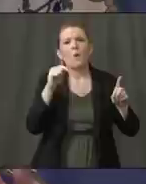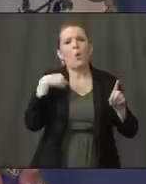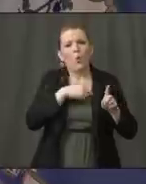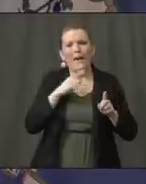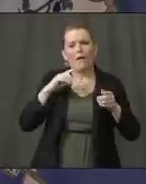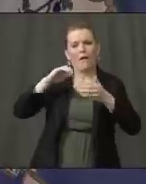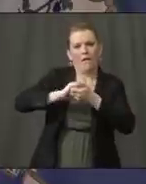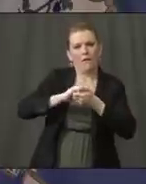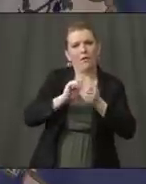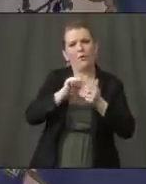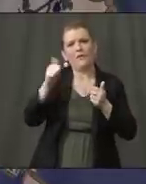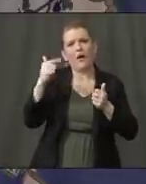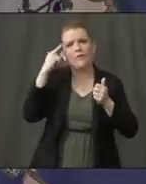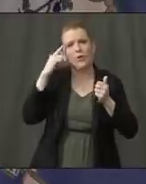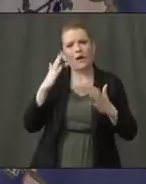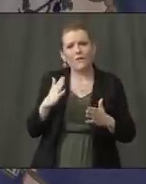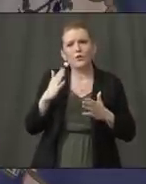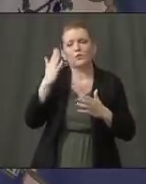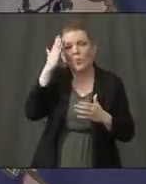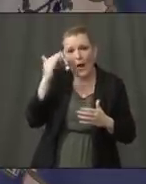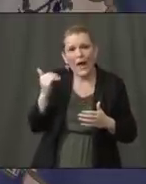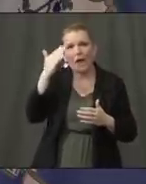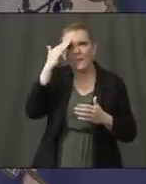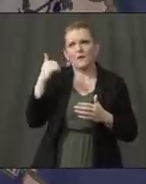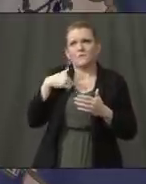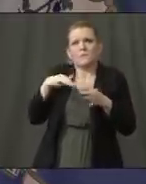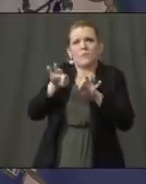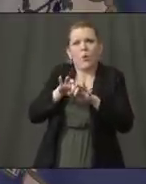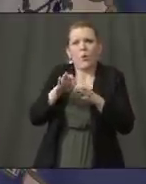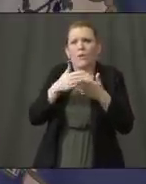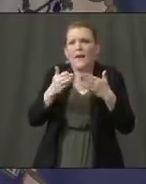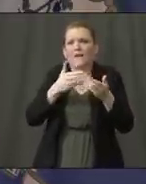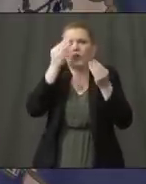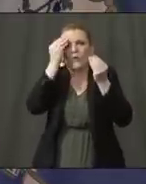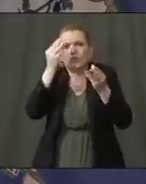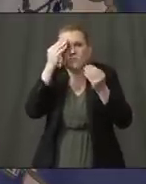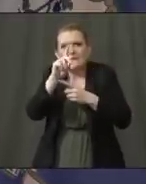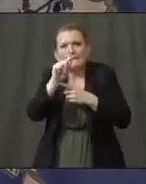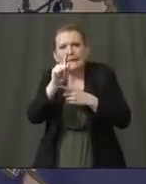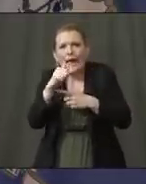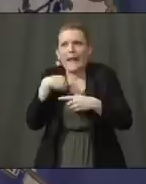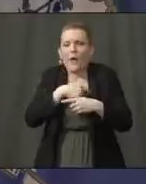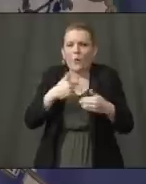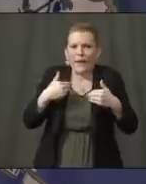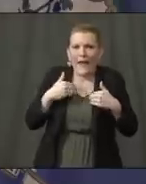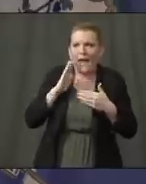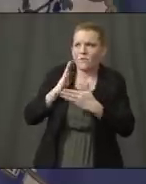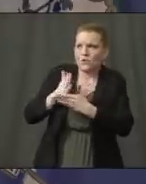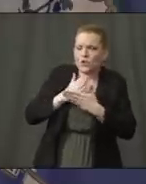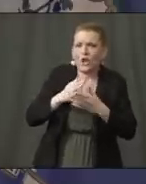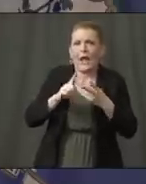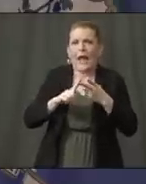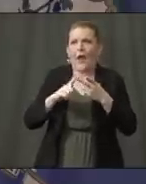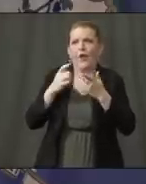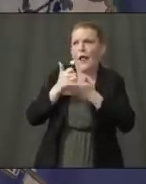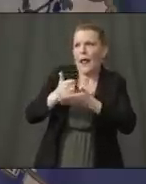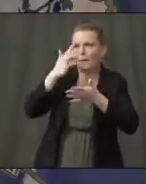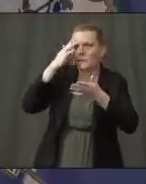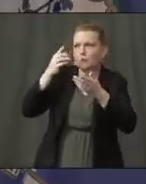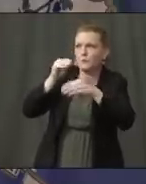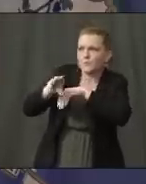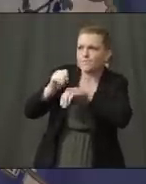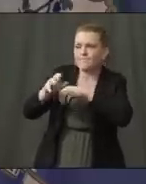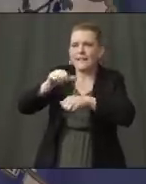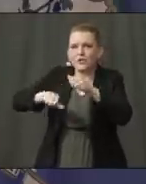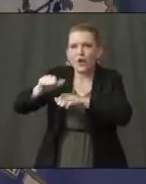our social distancing mandates going forward. Well, And during the 2 p.m. call, Governor Cuomo